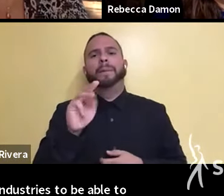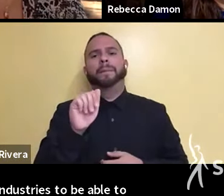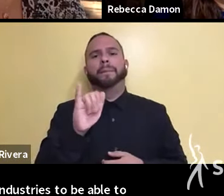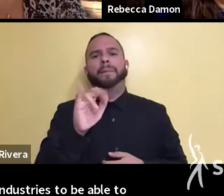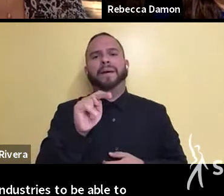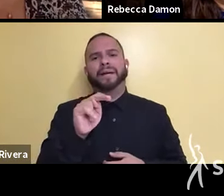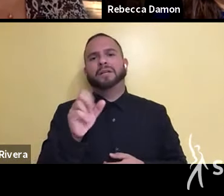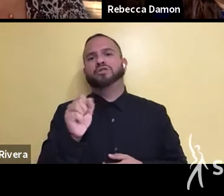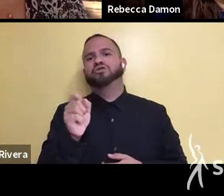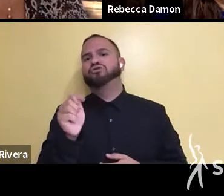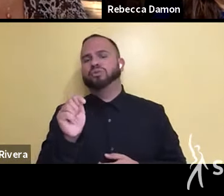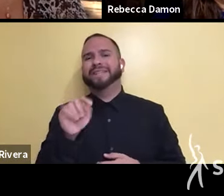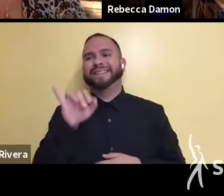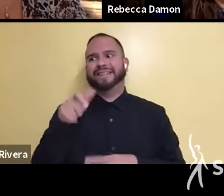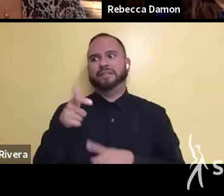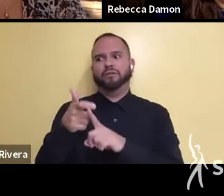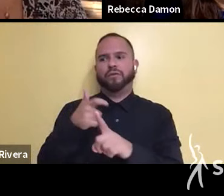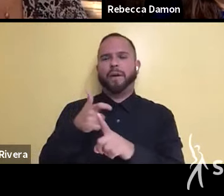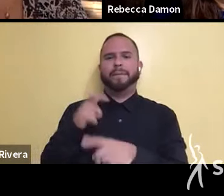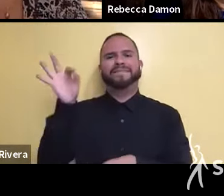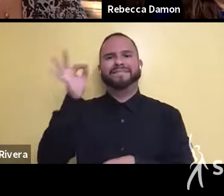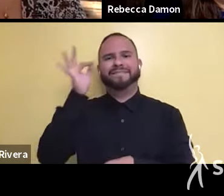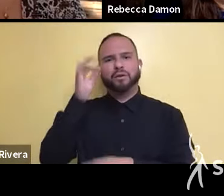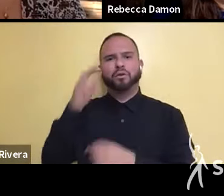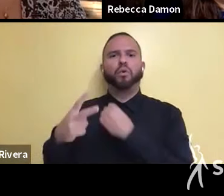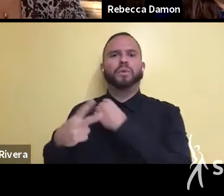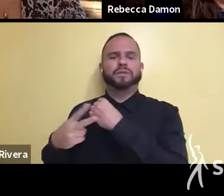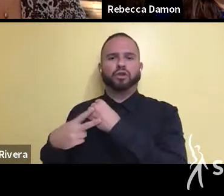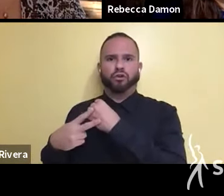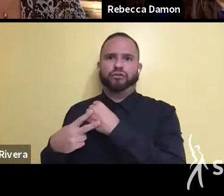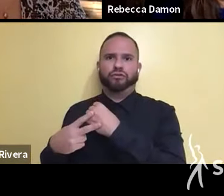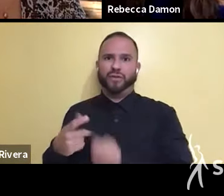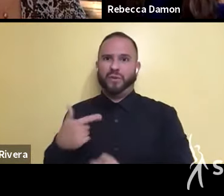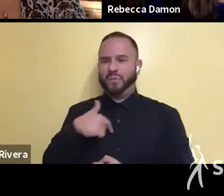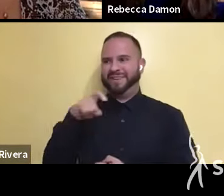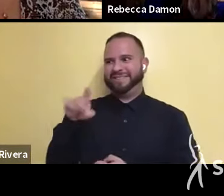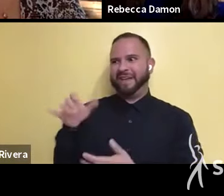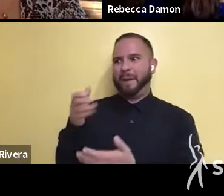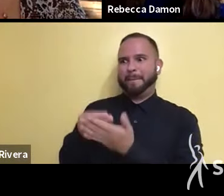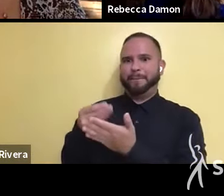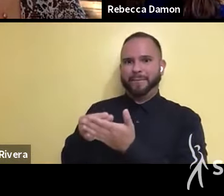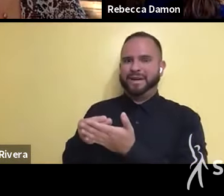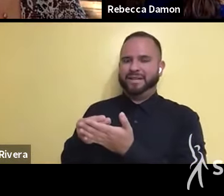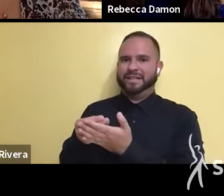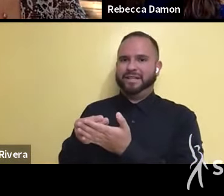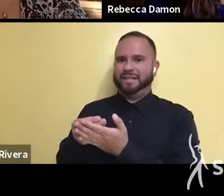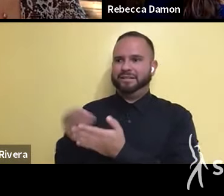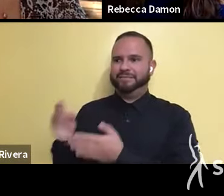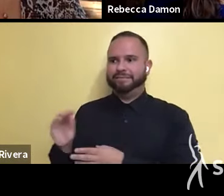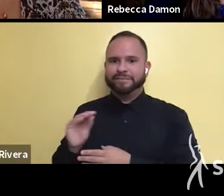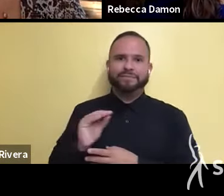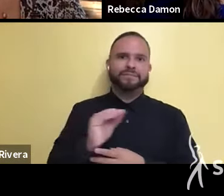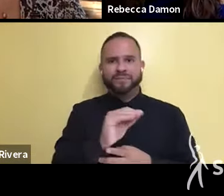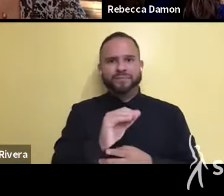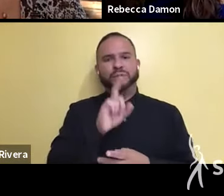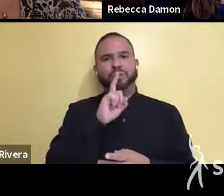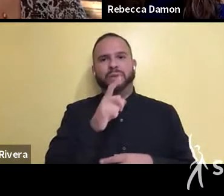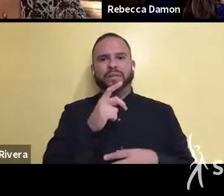Federal Reserve. We know it will take those dollars to be able to get such productions